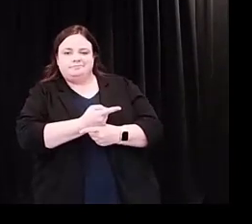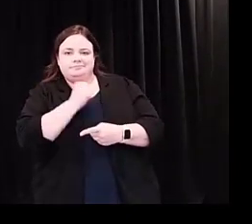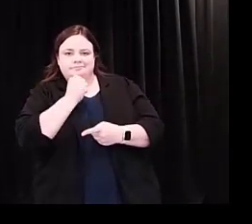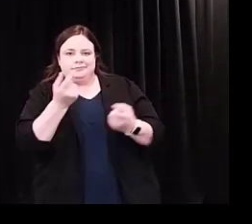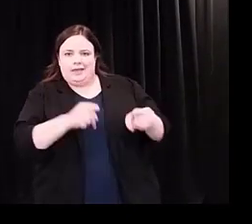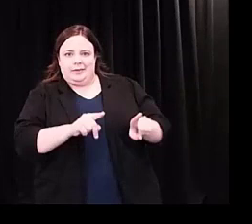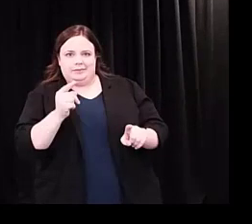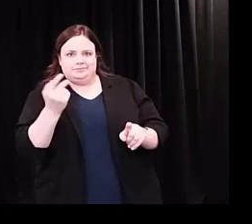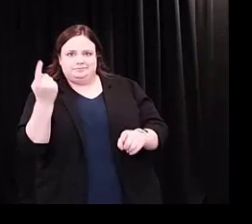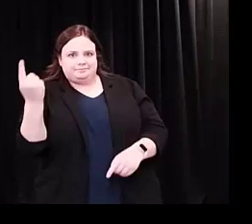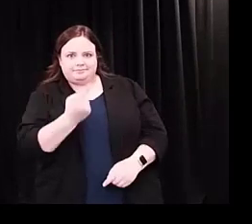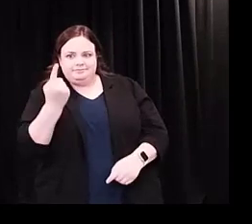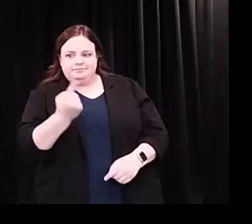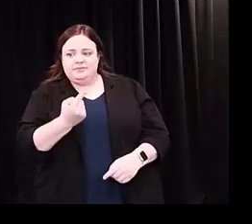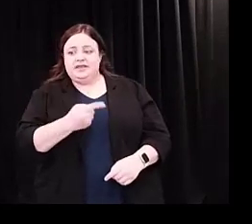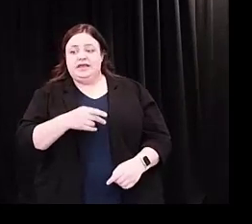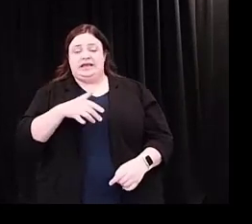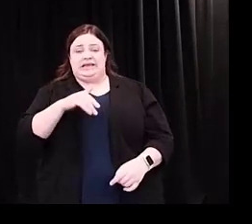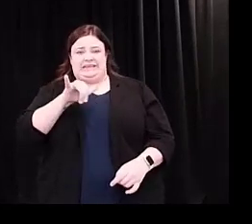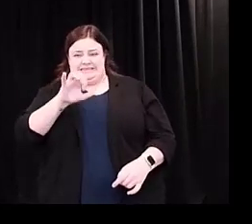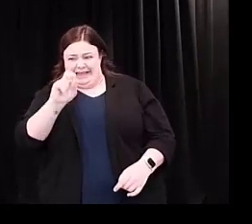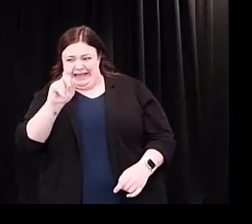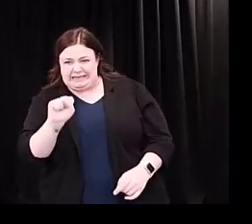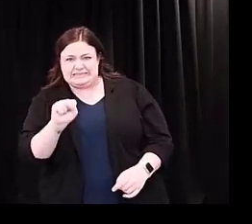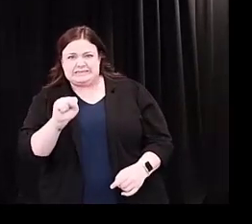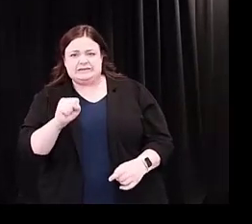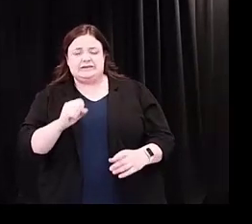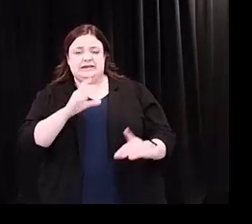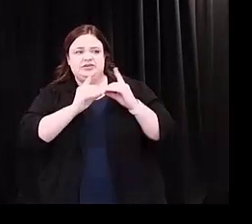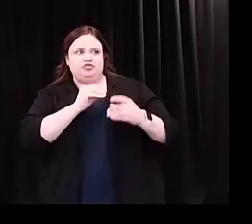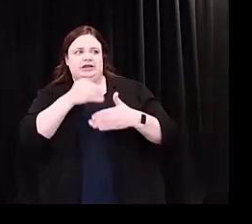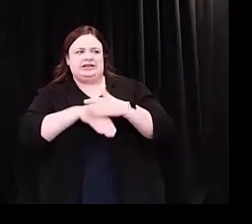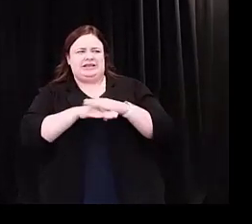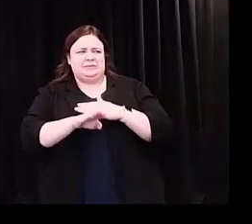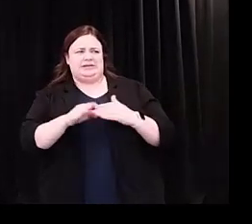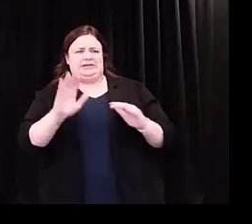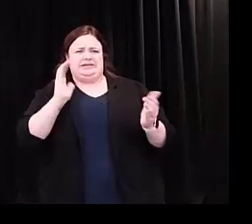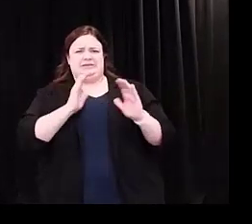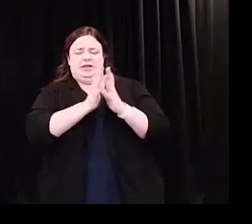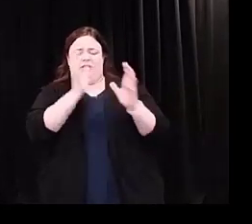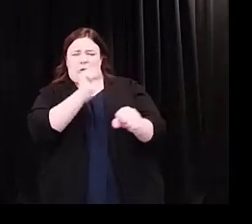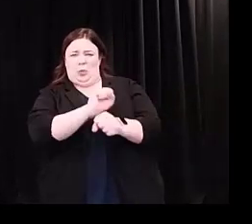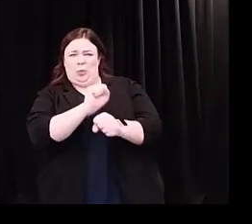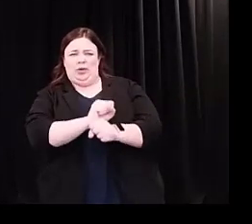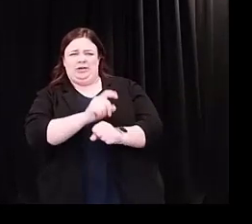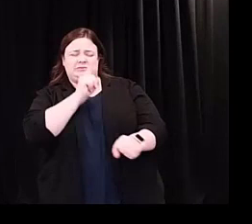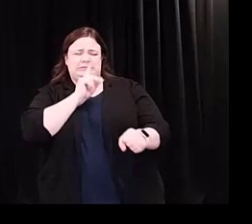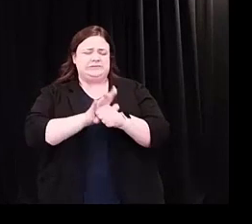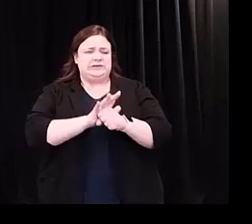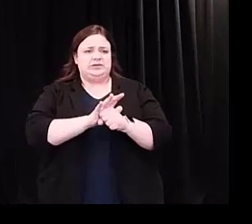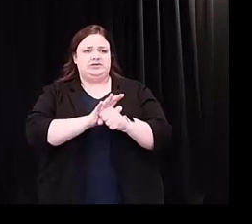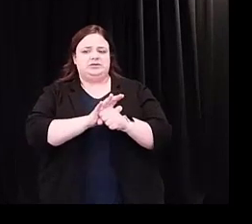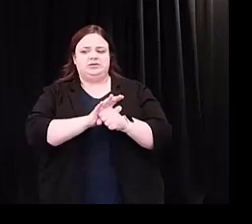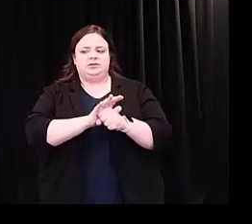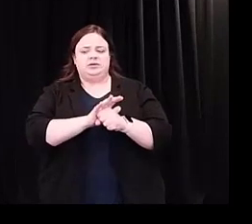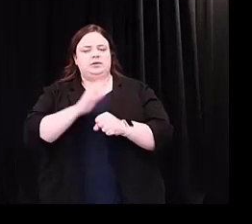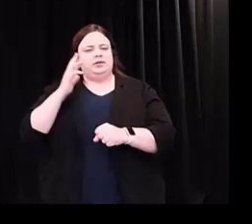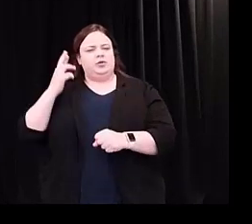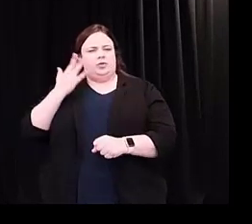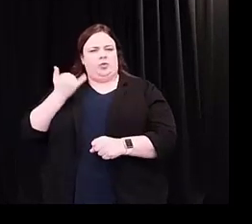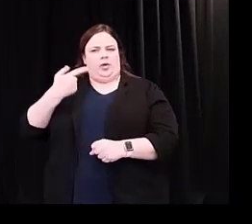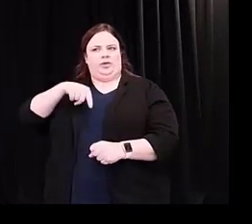Yikes, the slide says, digital accessibility sounds like a lot of work. Is that why we feel like we're imposters?